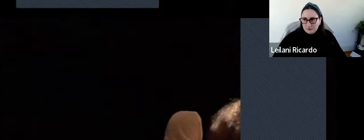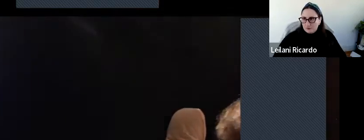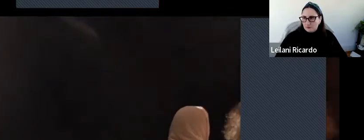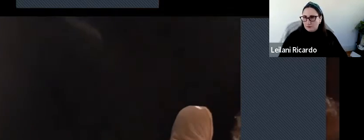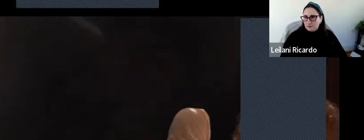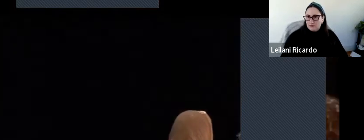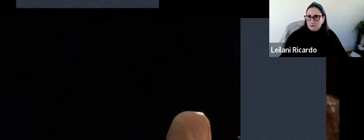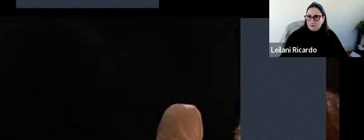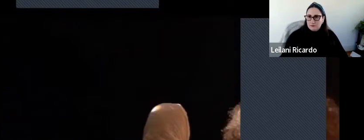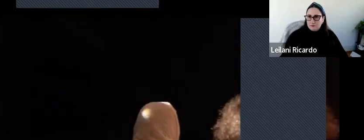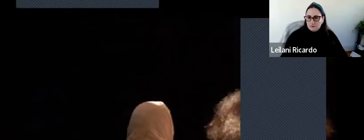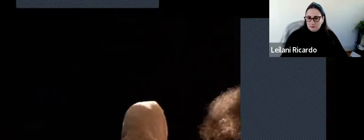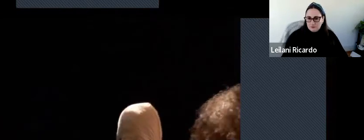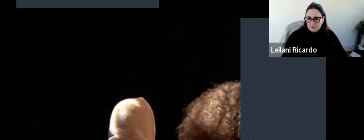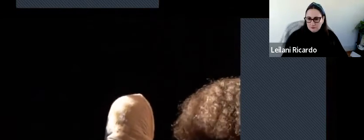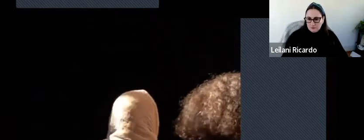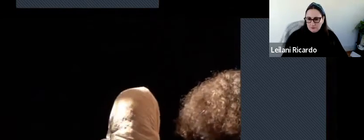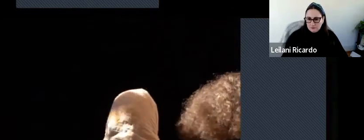on.